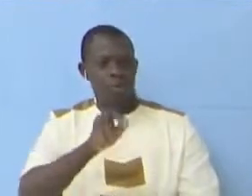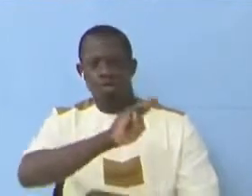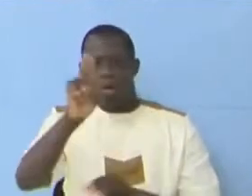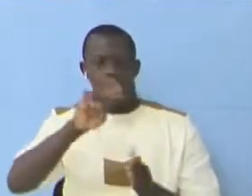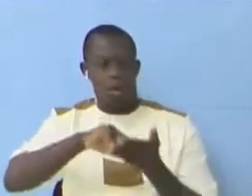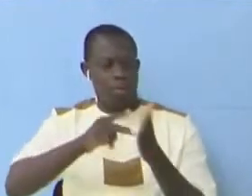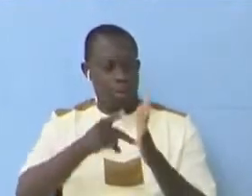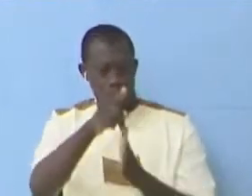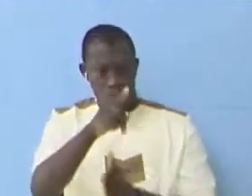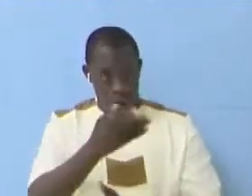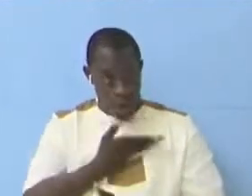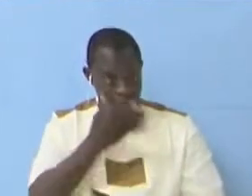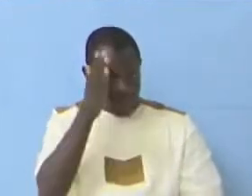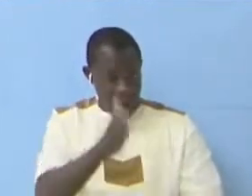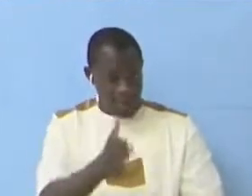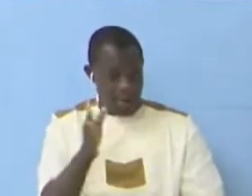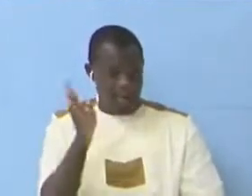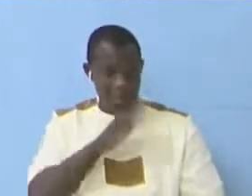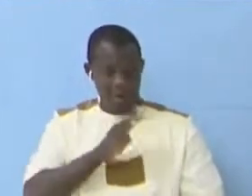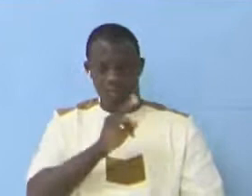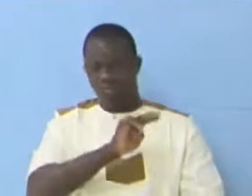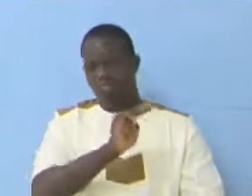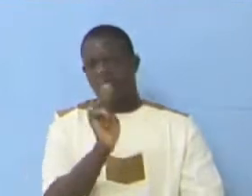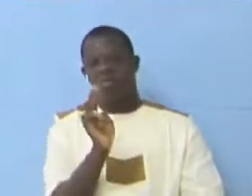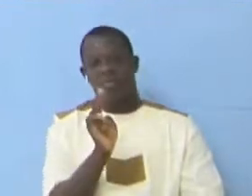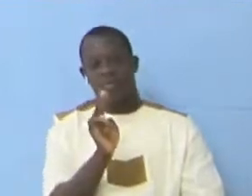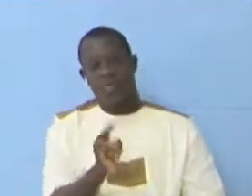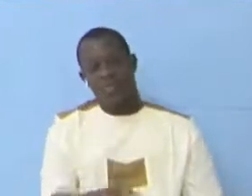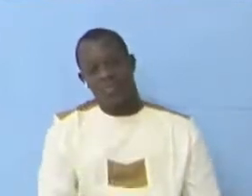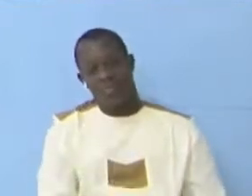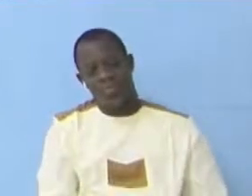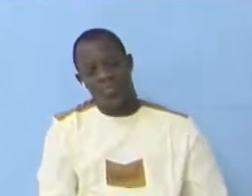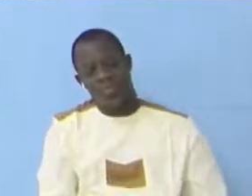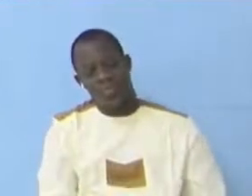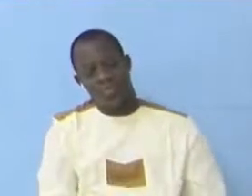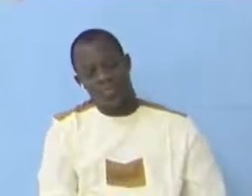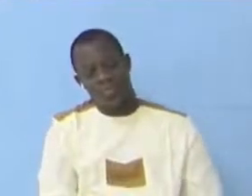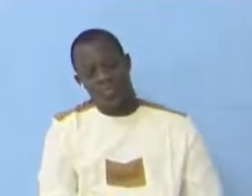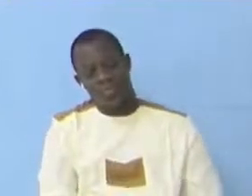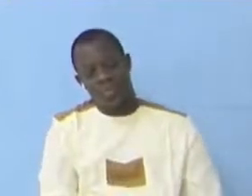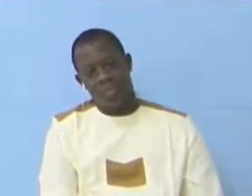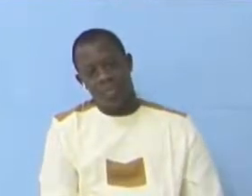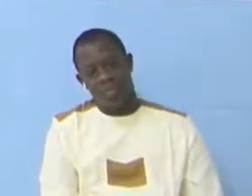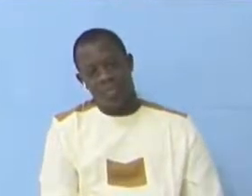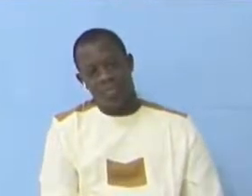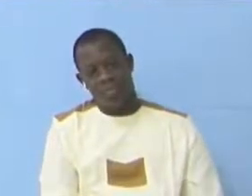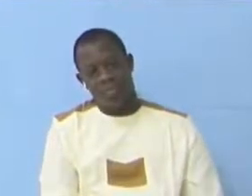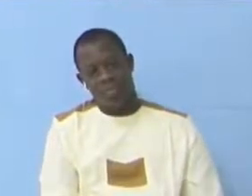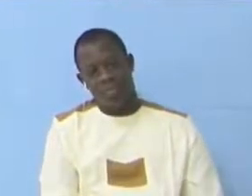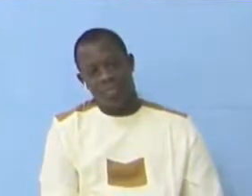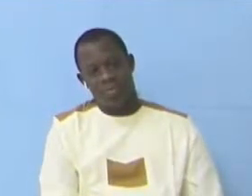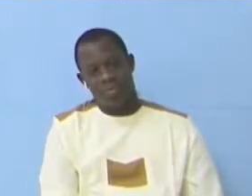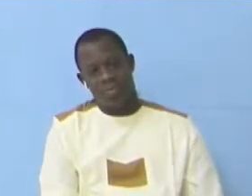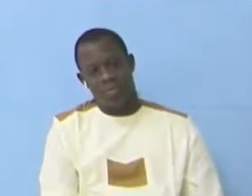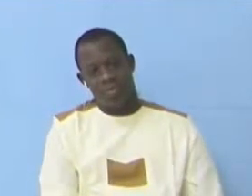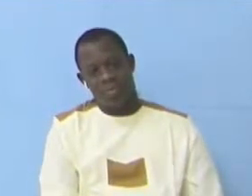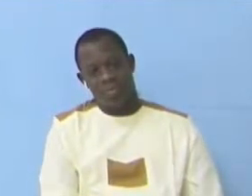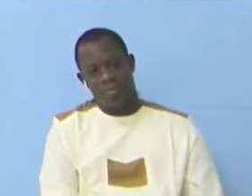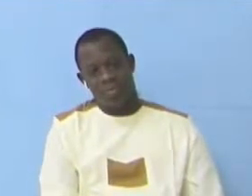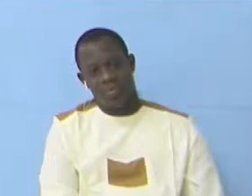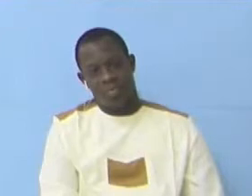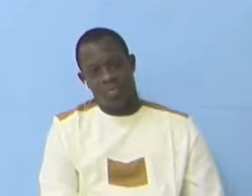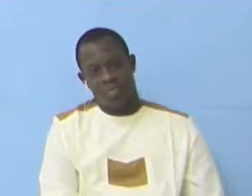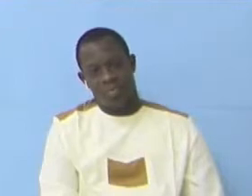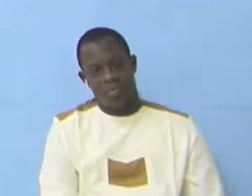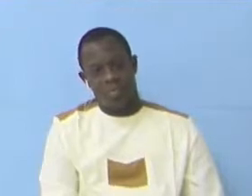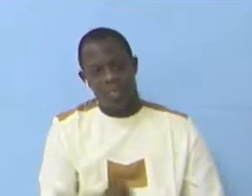nag lii moom sa yelleef la ne bul wax dara loo xam ne dafa dugal sa bopp waaye nag ba tey tamit du sa yelleef tamit pour nga wax fi lu doonu dëgg.